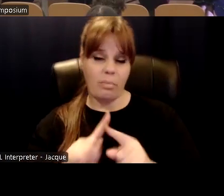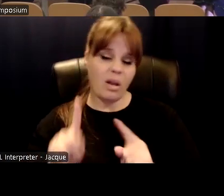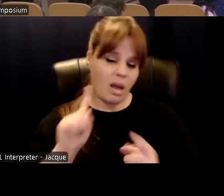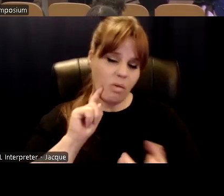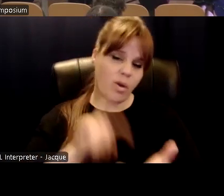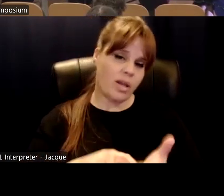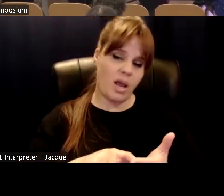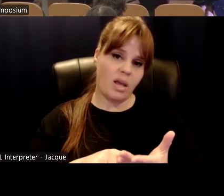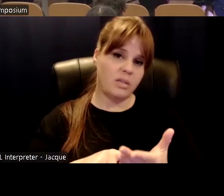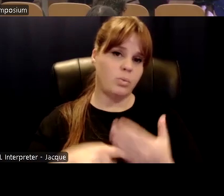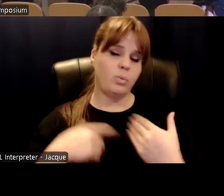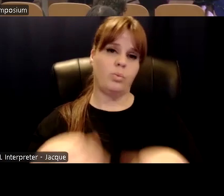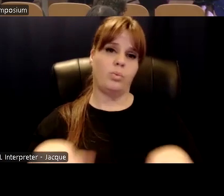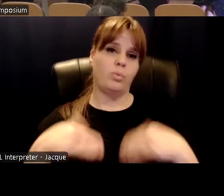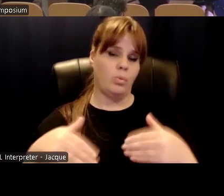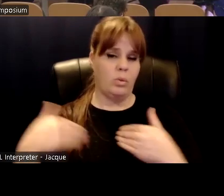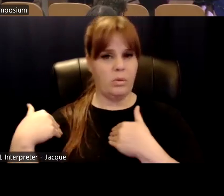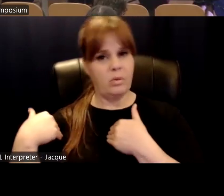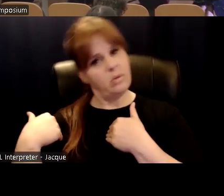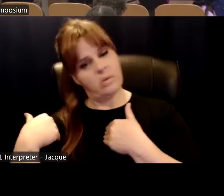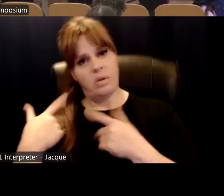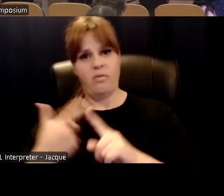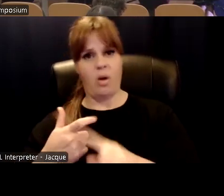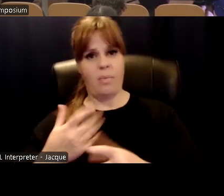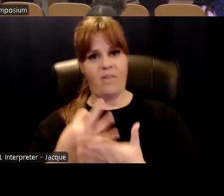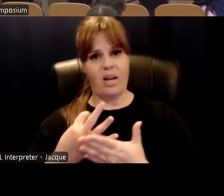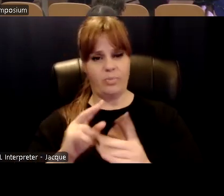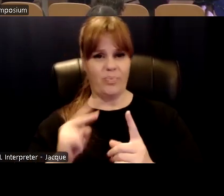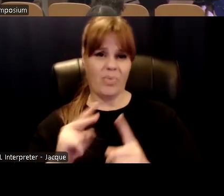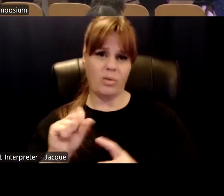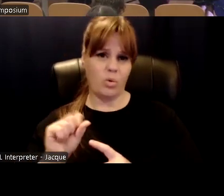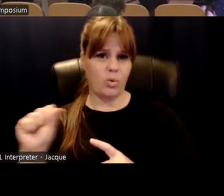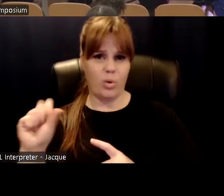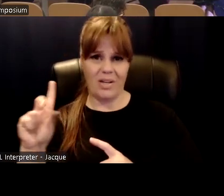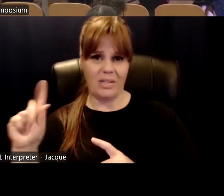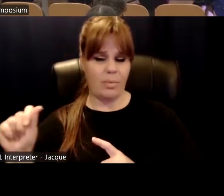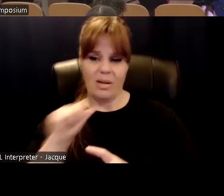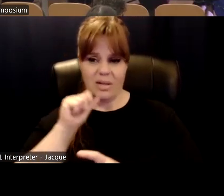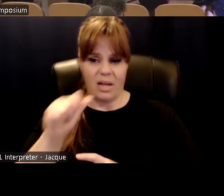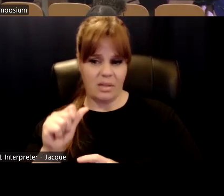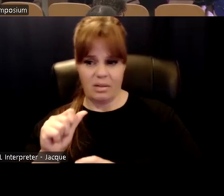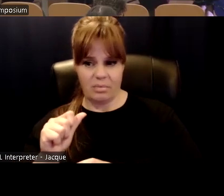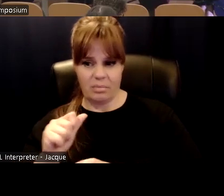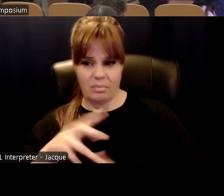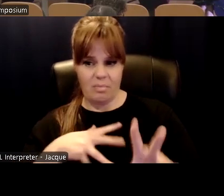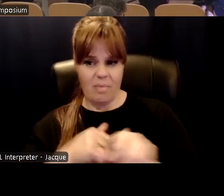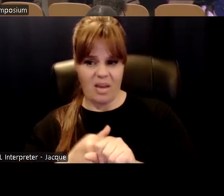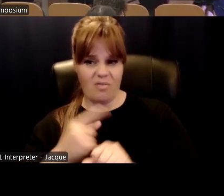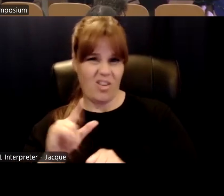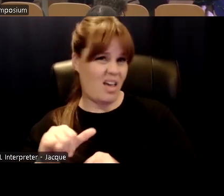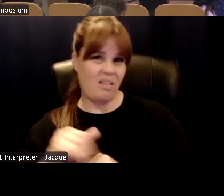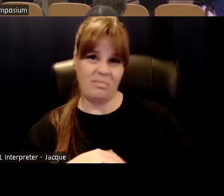is incredibly taxing from a financial perspective, and that Social Security disability does not make up for that by any